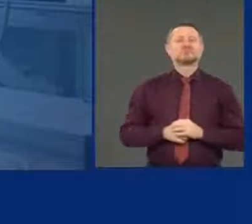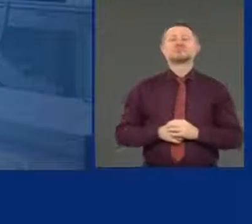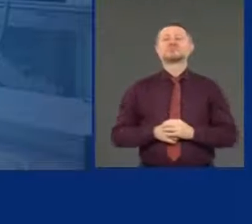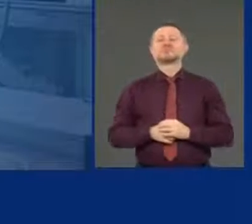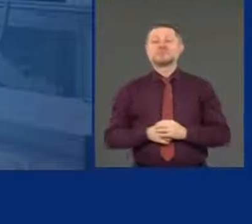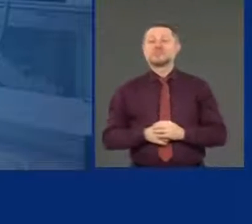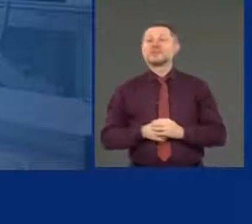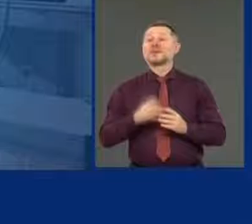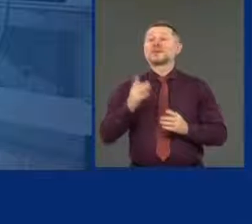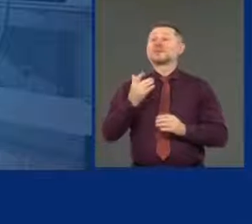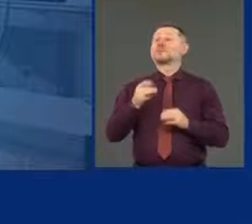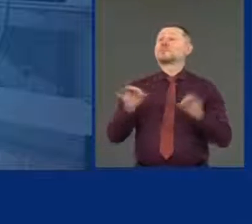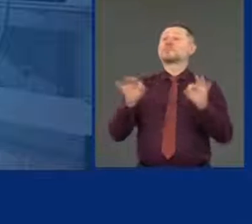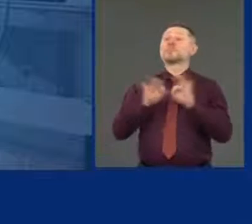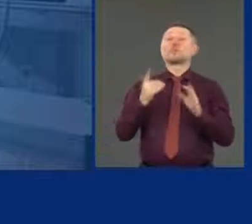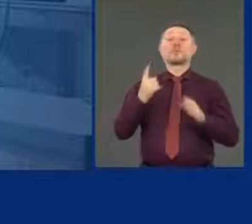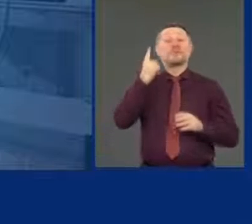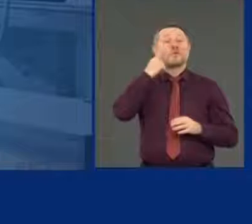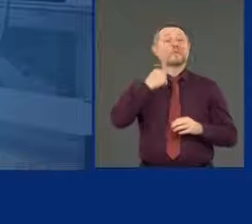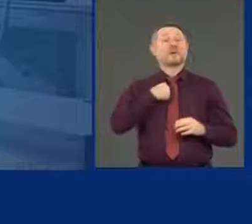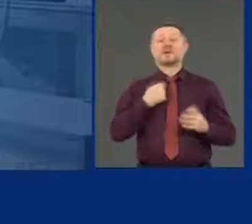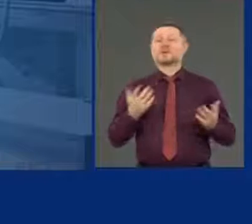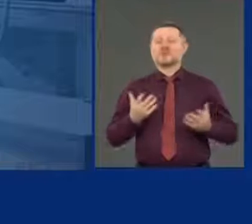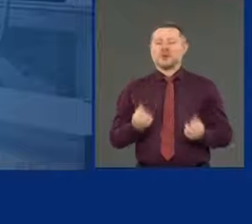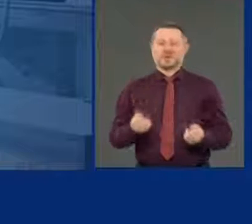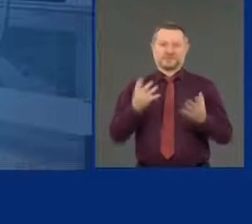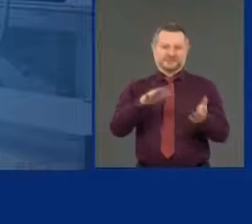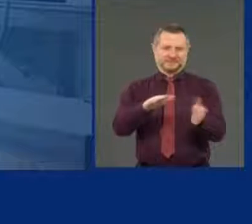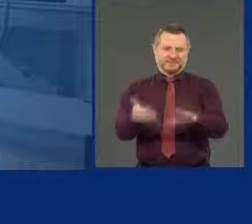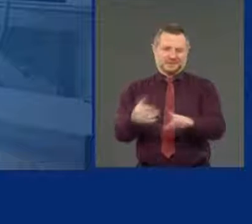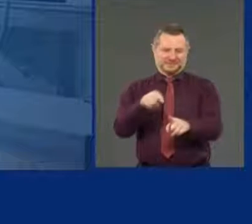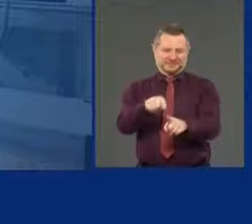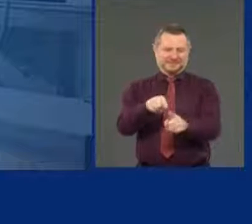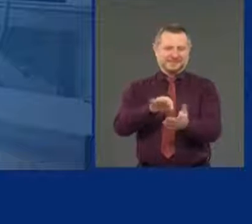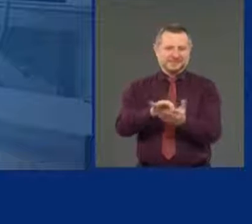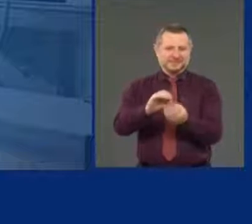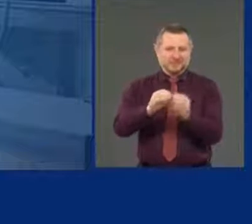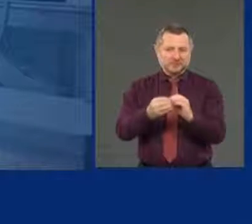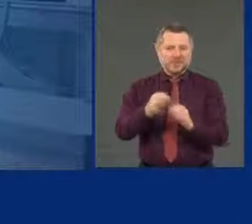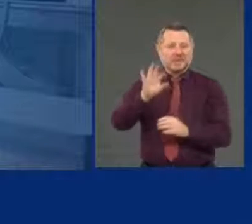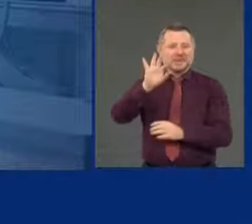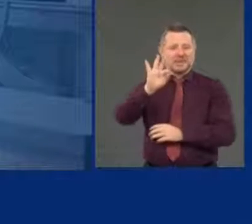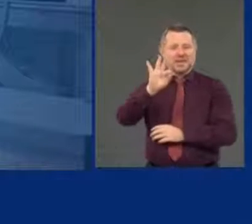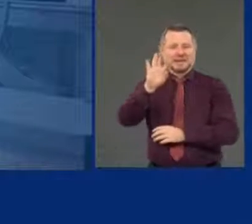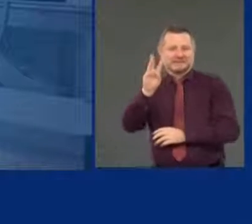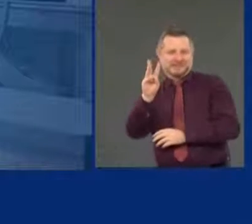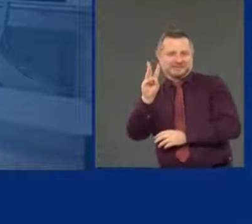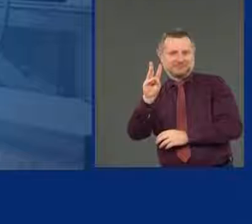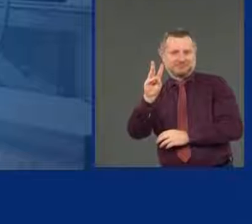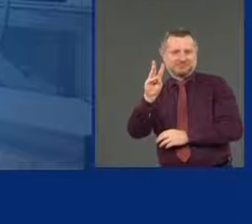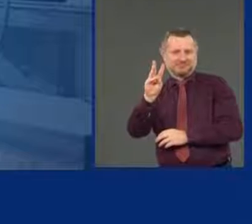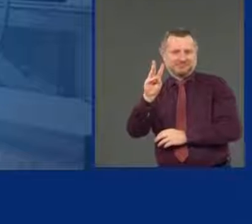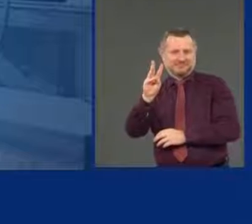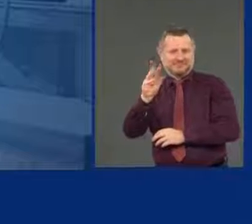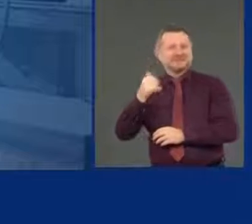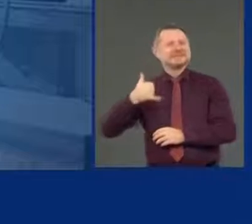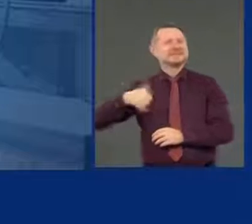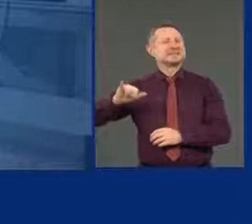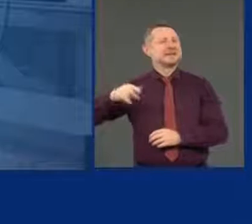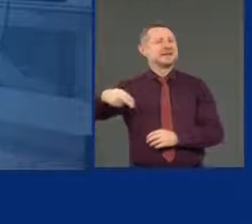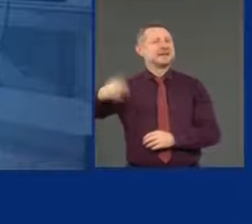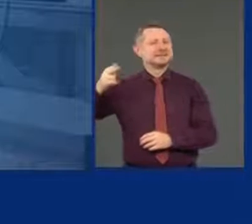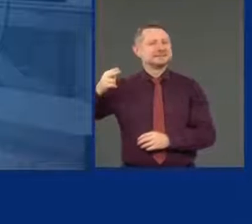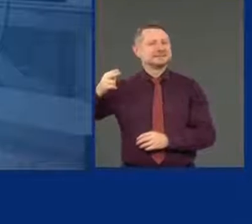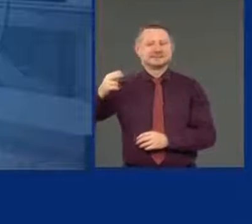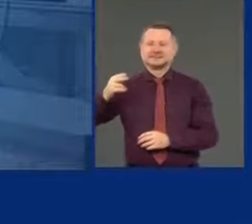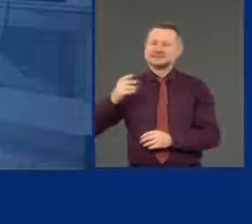most important number to me, the number of lives lost, 96, is still painfully high, but